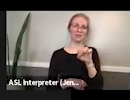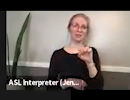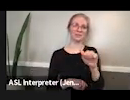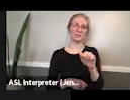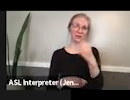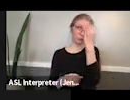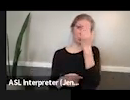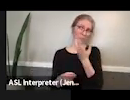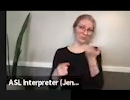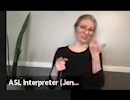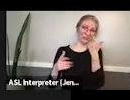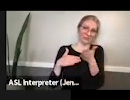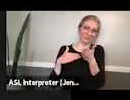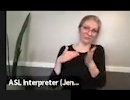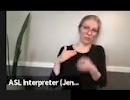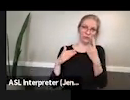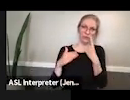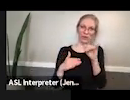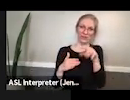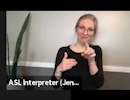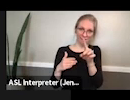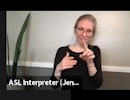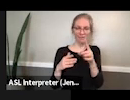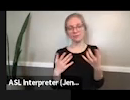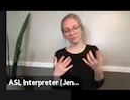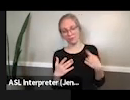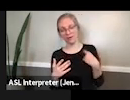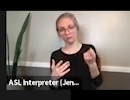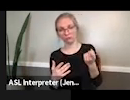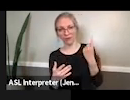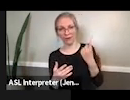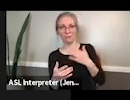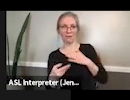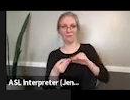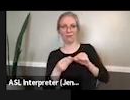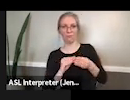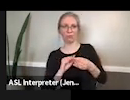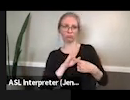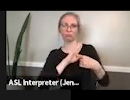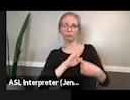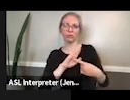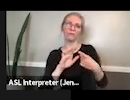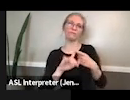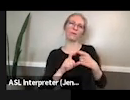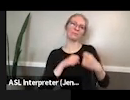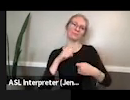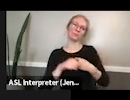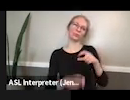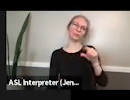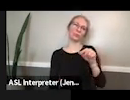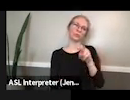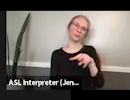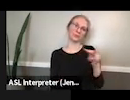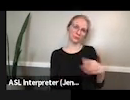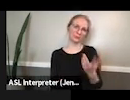on those for Indiana. So I realize the numbers I'm sharing with you are from 2022.